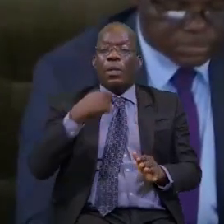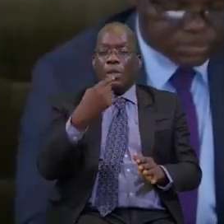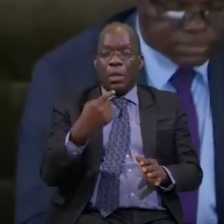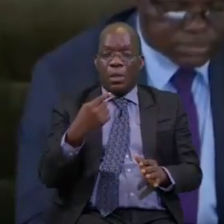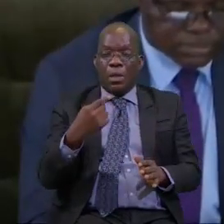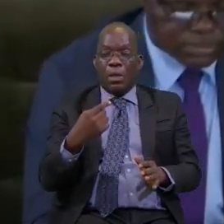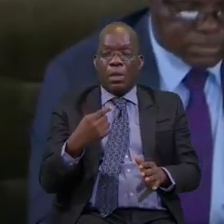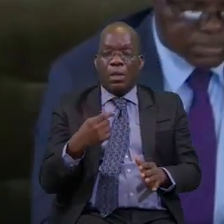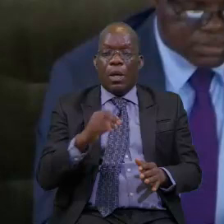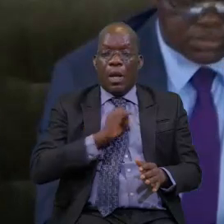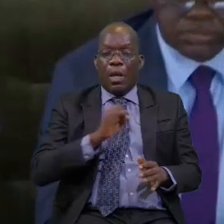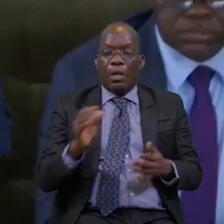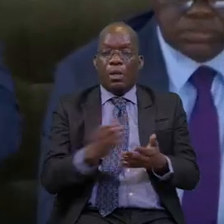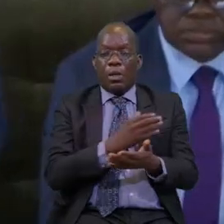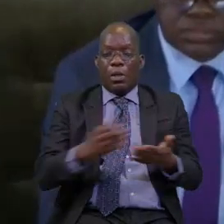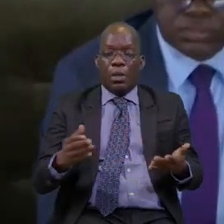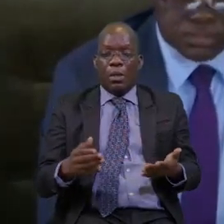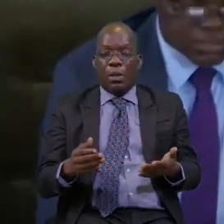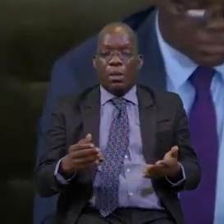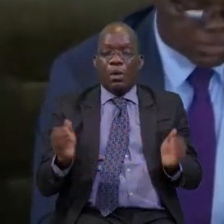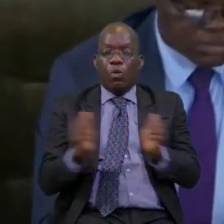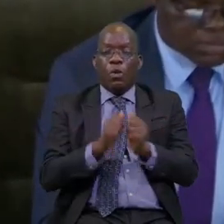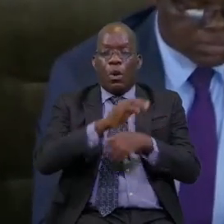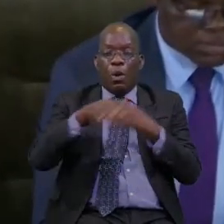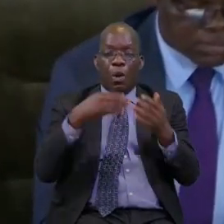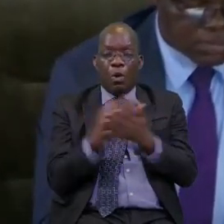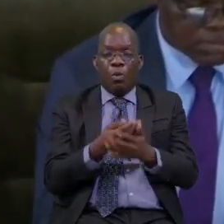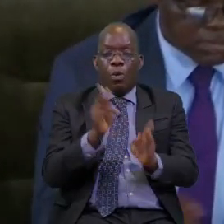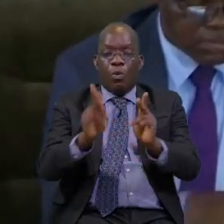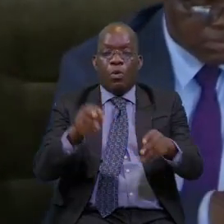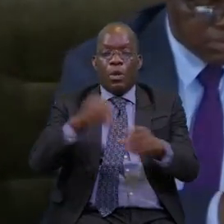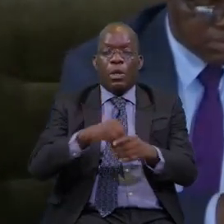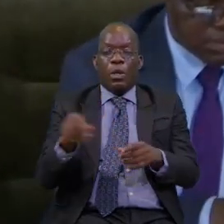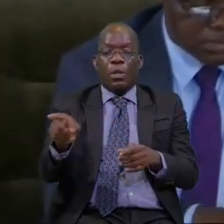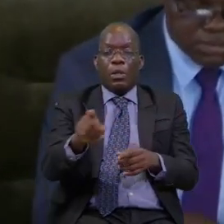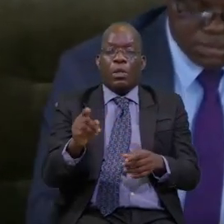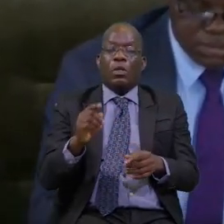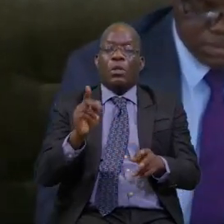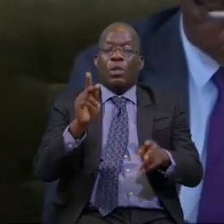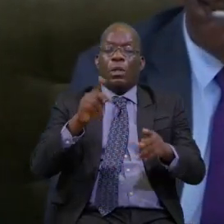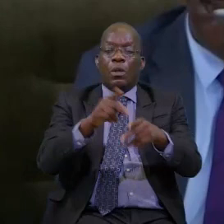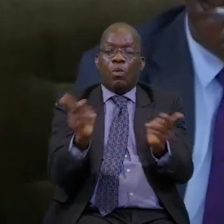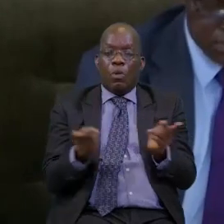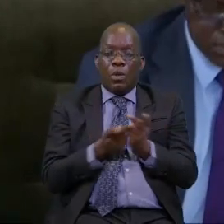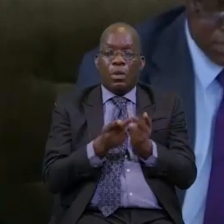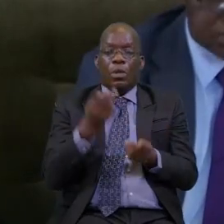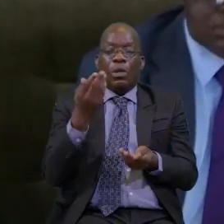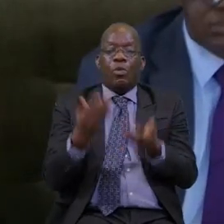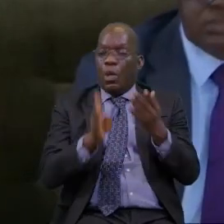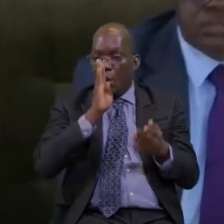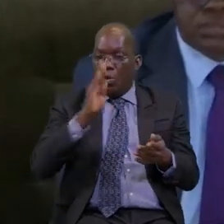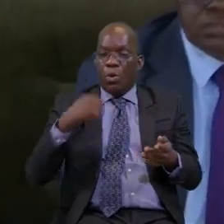the song with all the people in his place, saying, whether we like it or